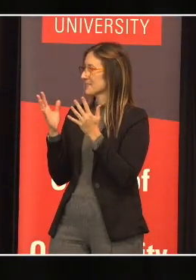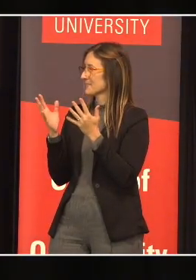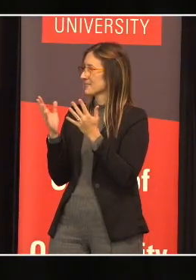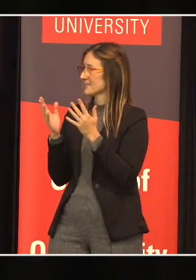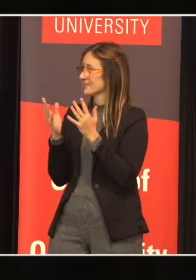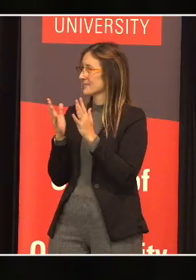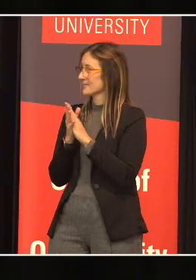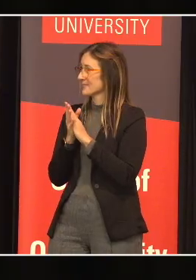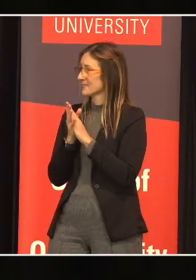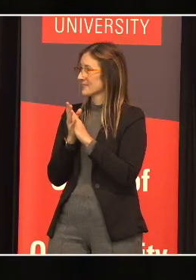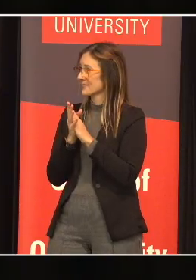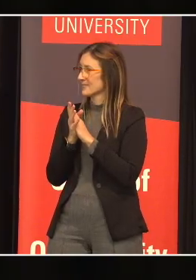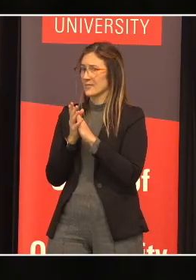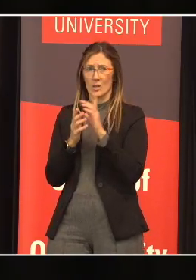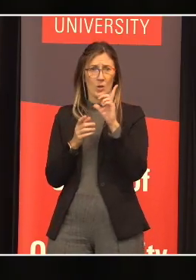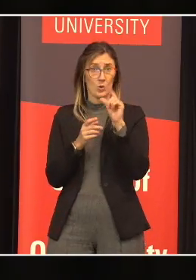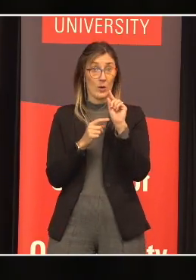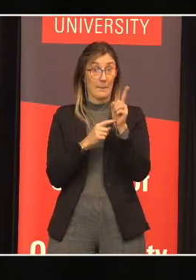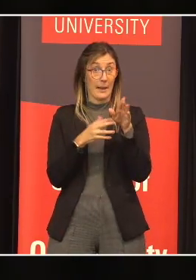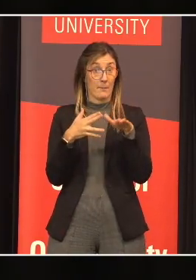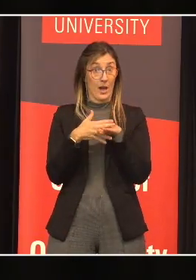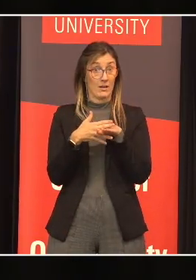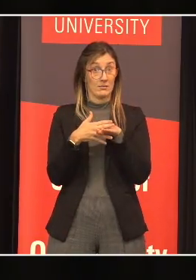We have a 20-minute break coming up.